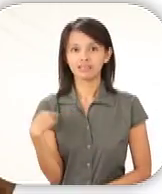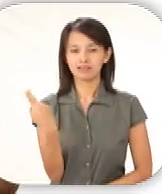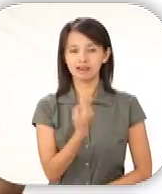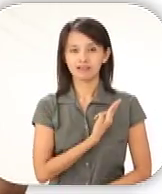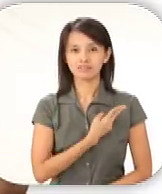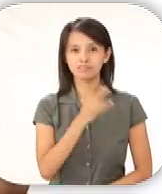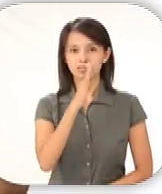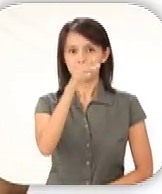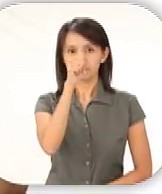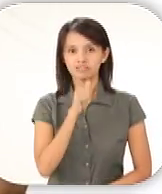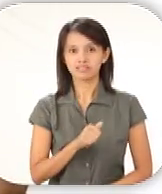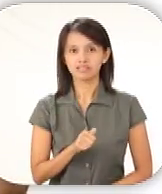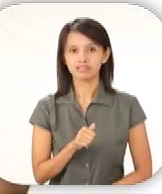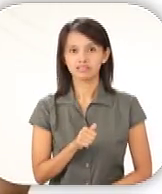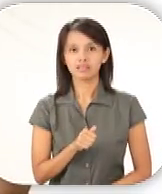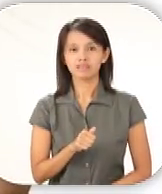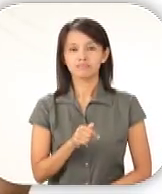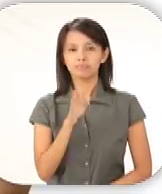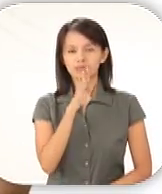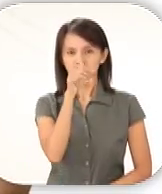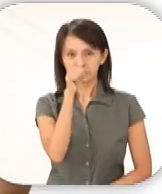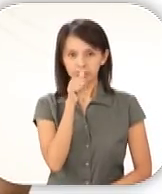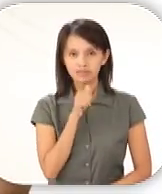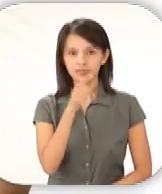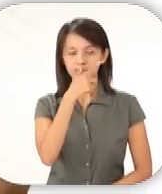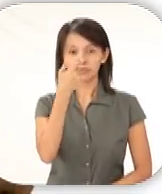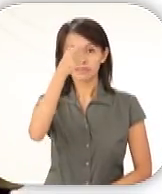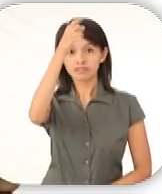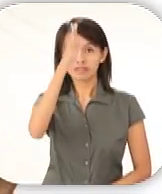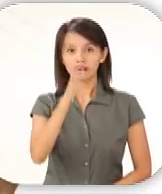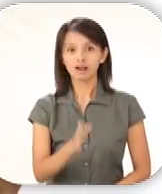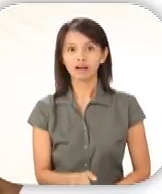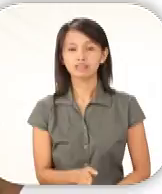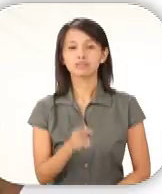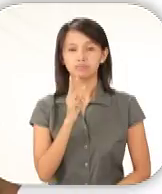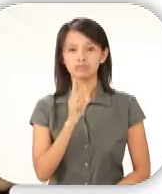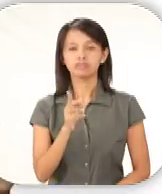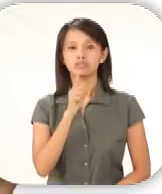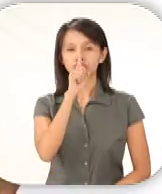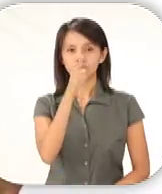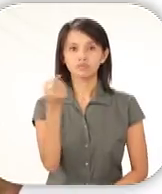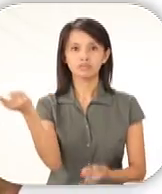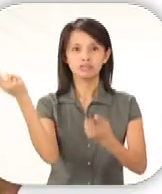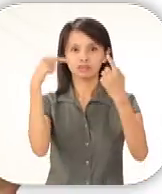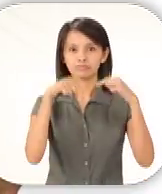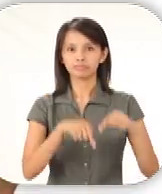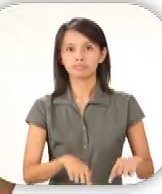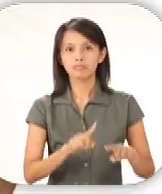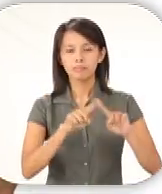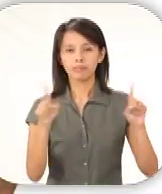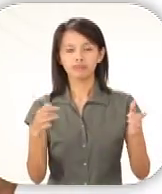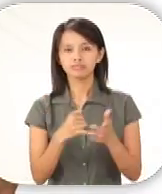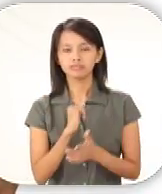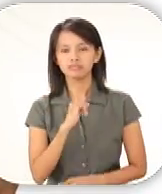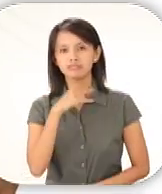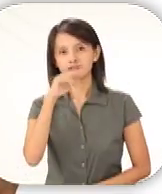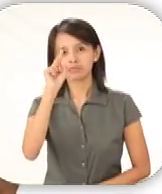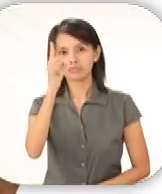is telling us, be patient. Be patient because God will surely